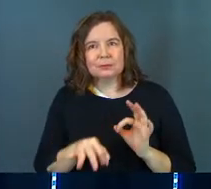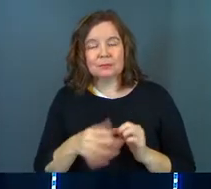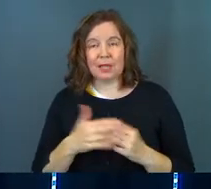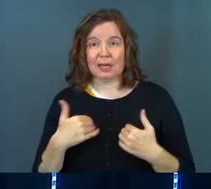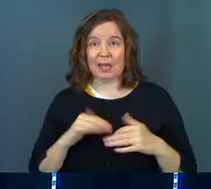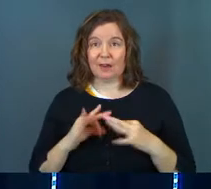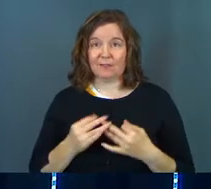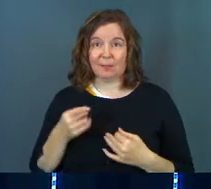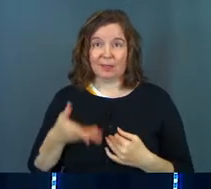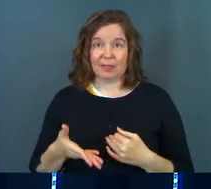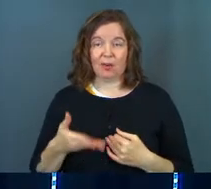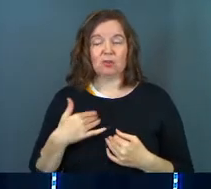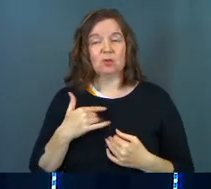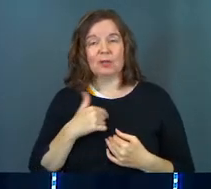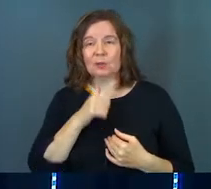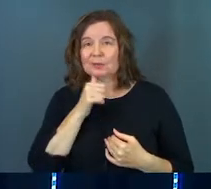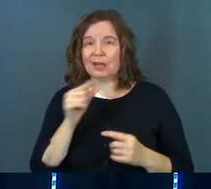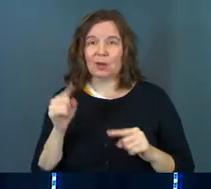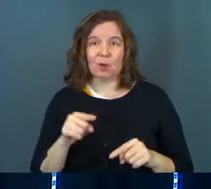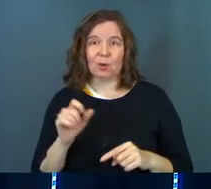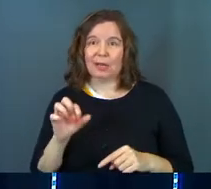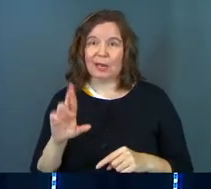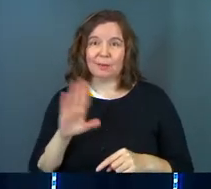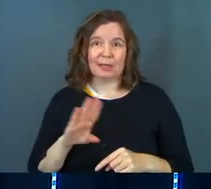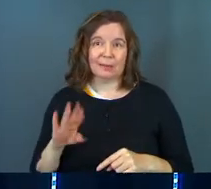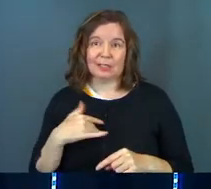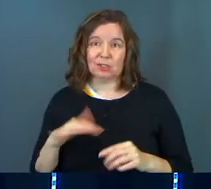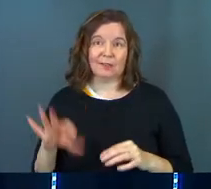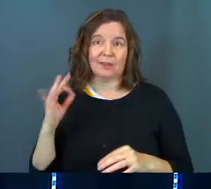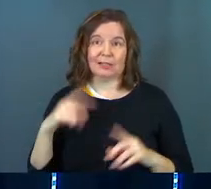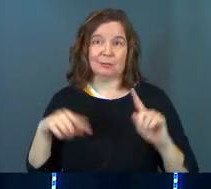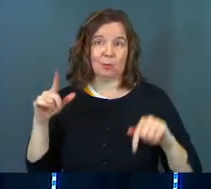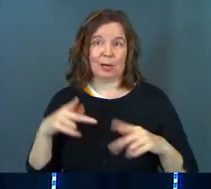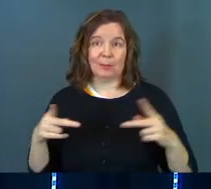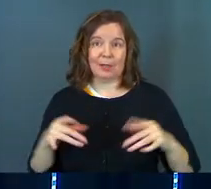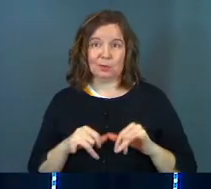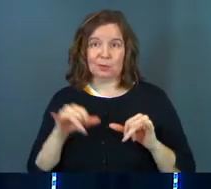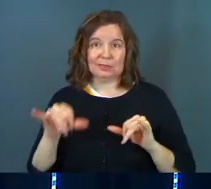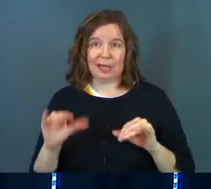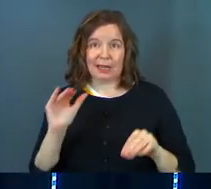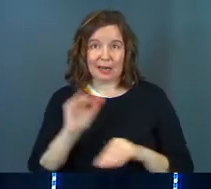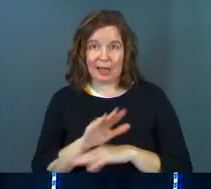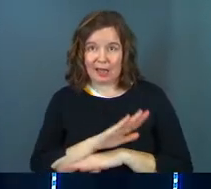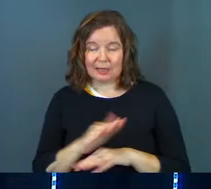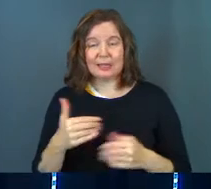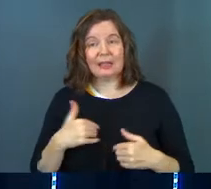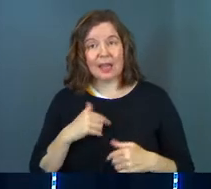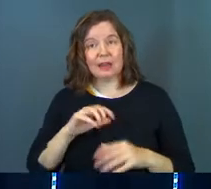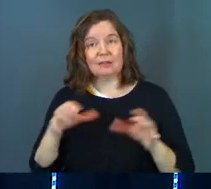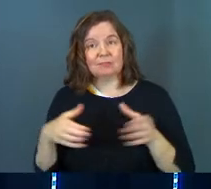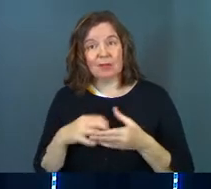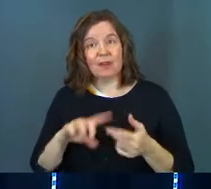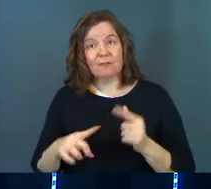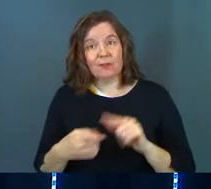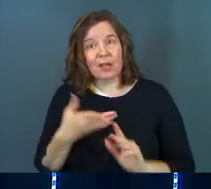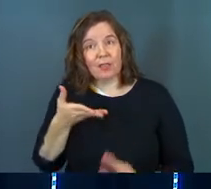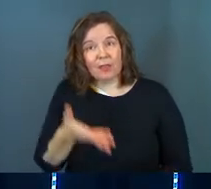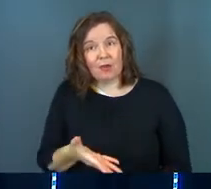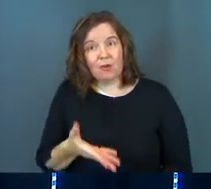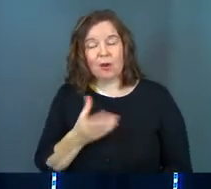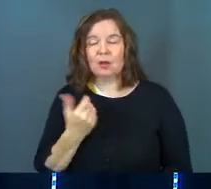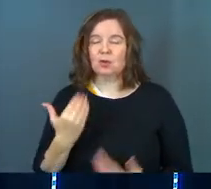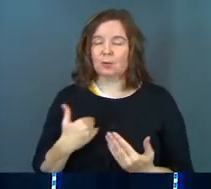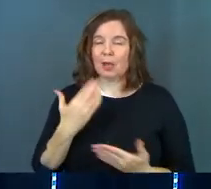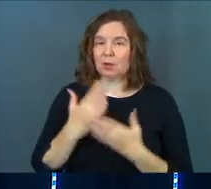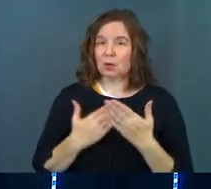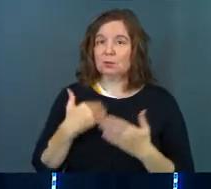had a family there. So he was not going on to Airbnb and just finding some random place to stay at night. He had a set of friends there.